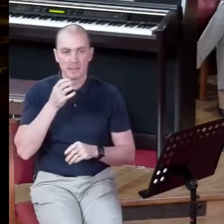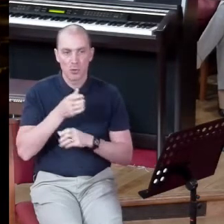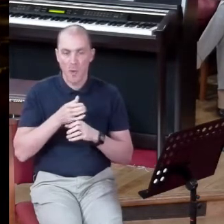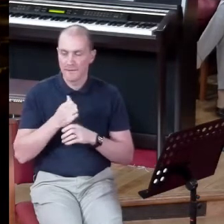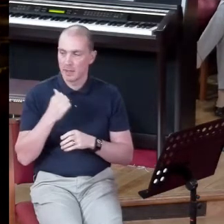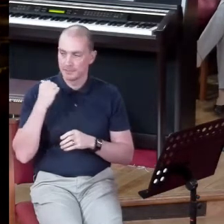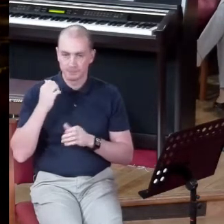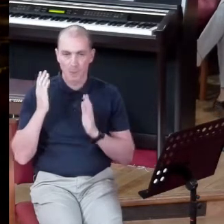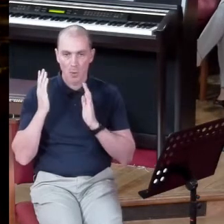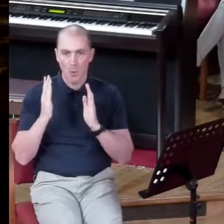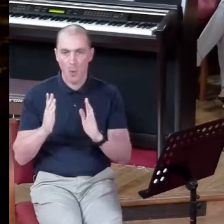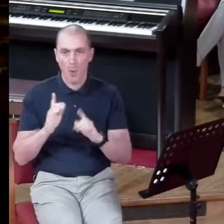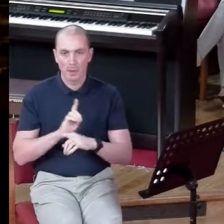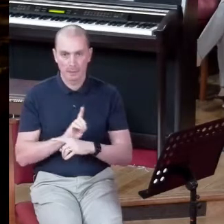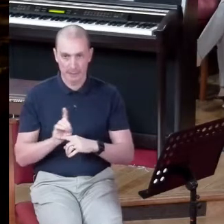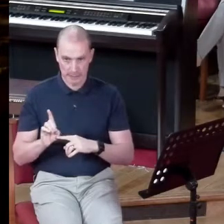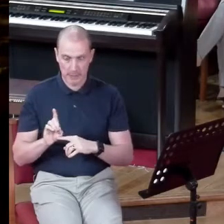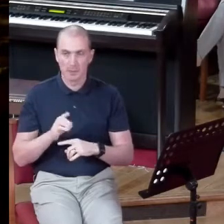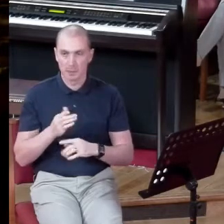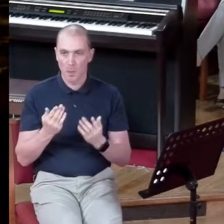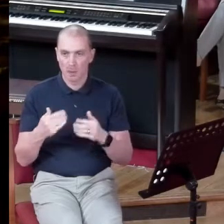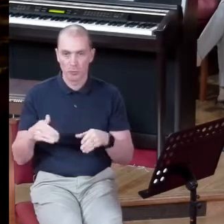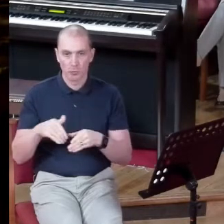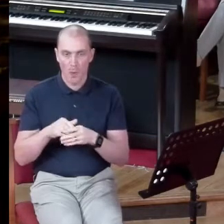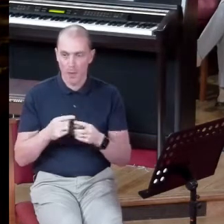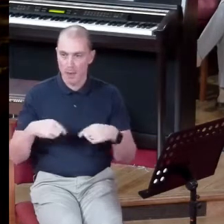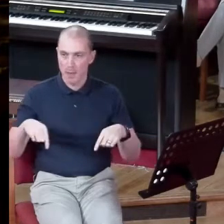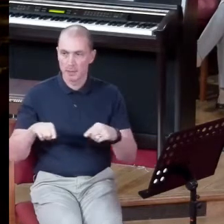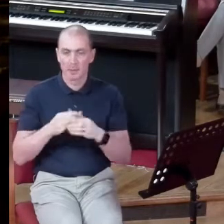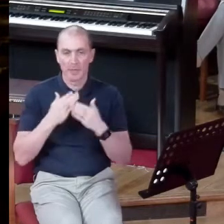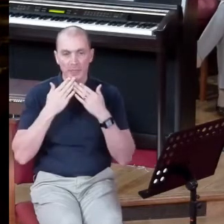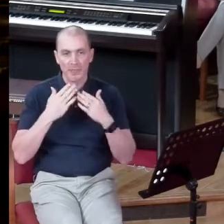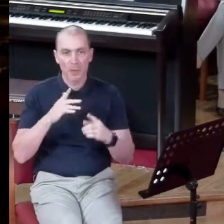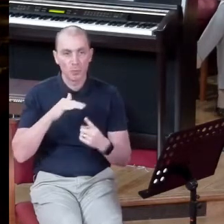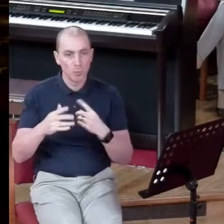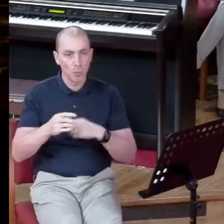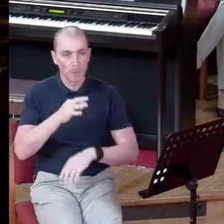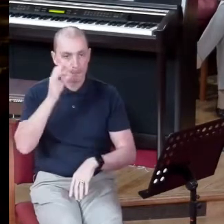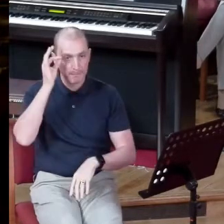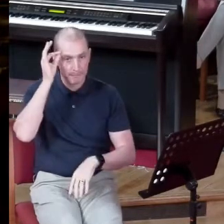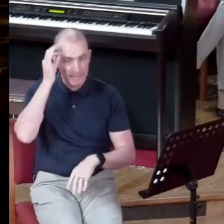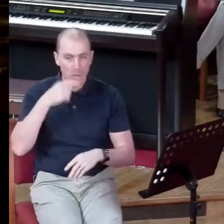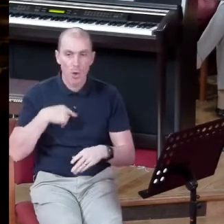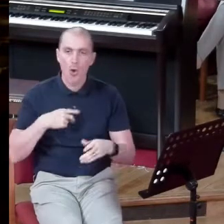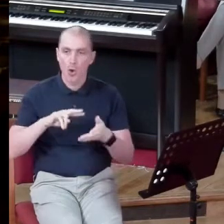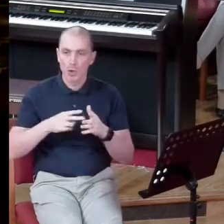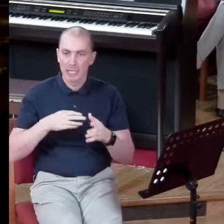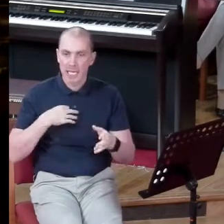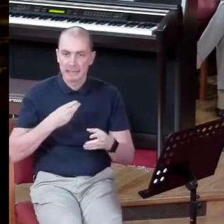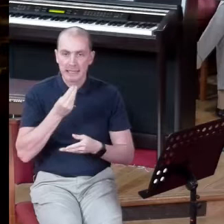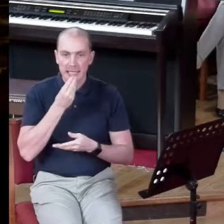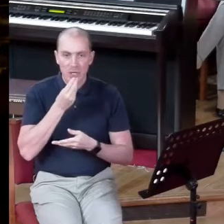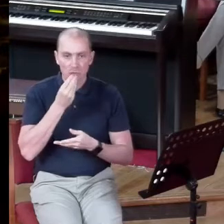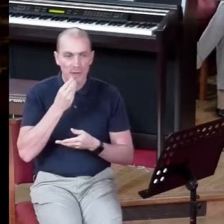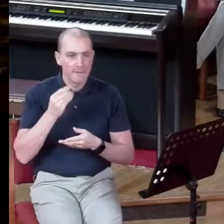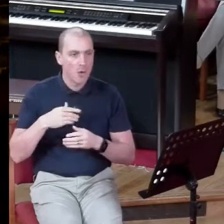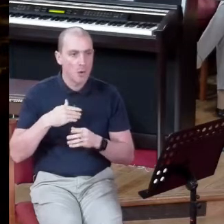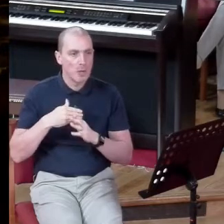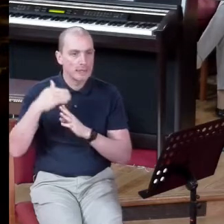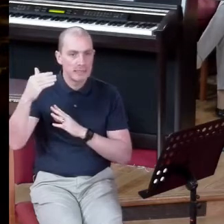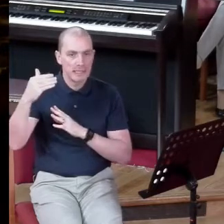to come and join us there. Thank you to the social committee for organising and catering for the senior treat yesterday. It